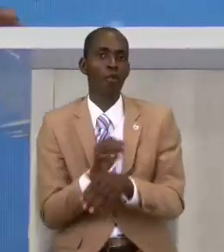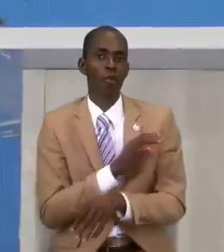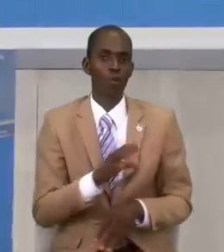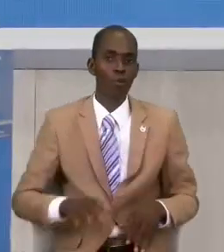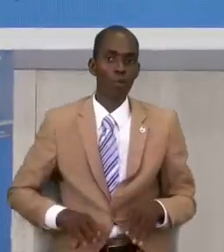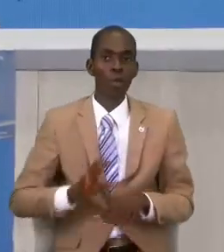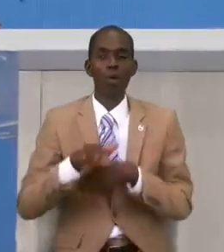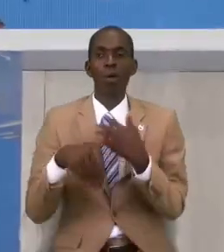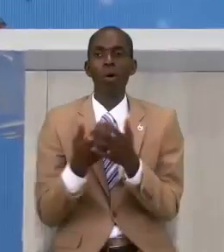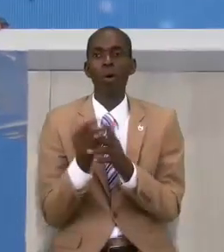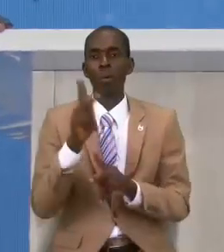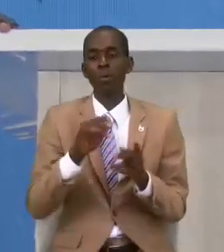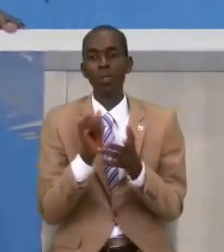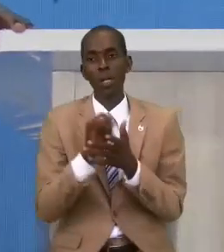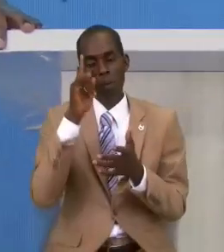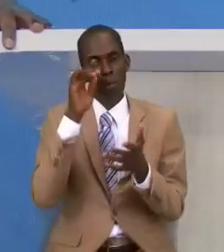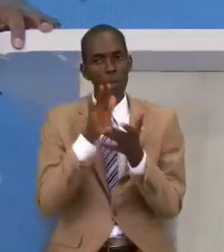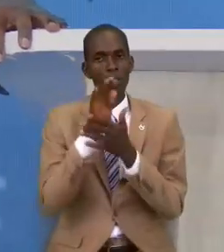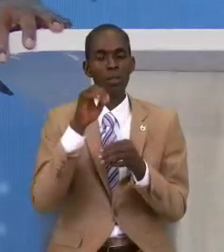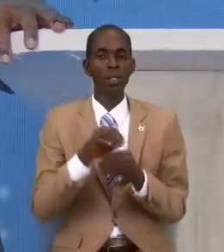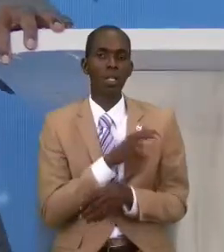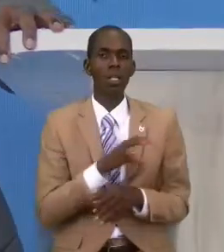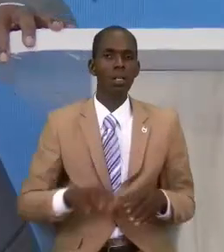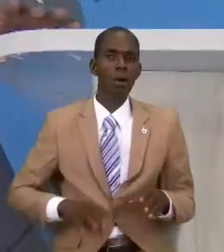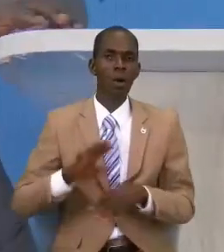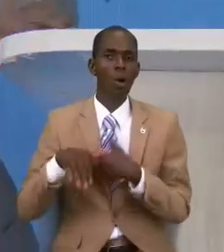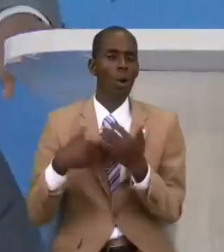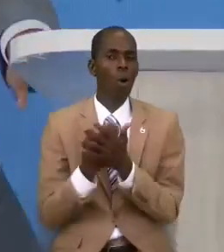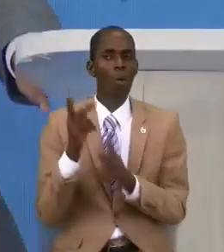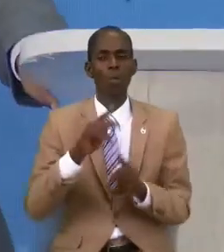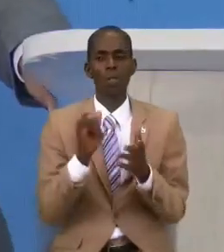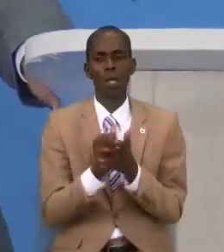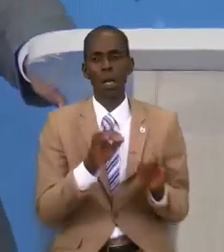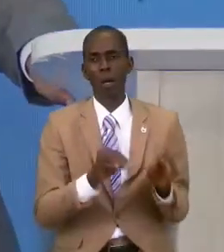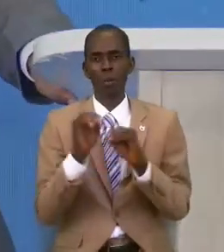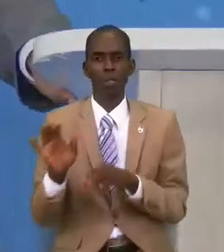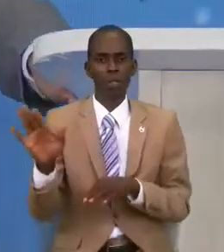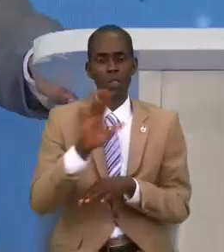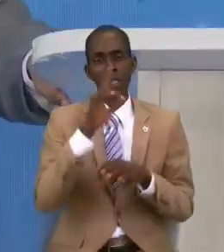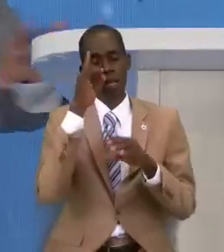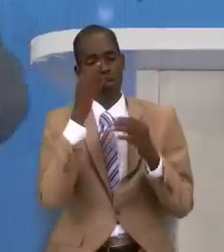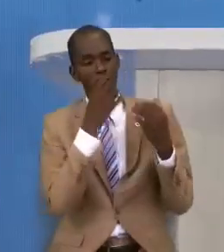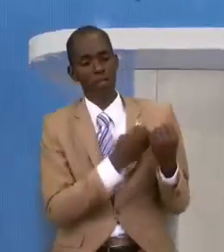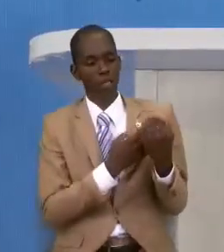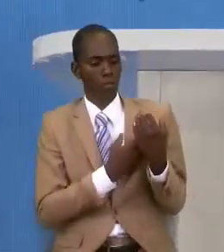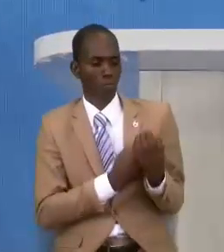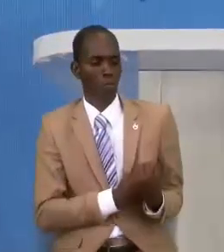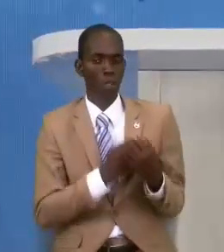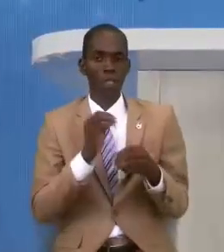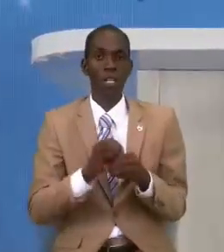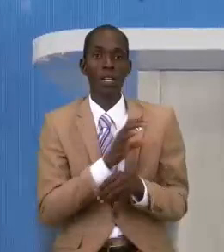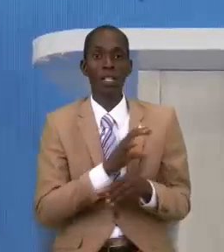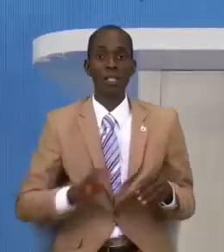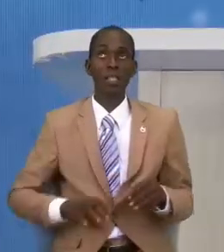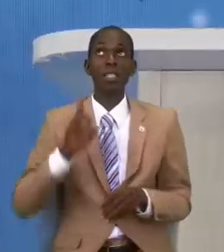that put their faith, their trust, their confidence in Christ, he told us, say to them, he has